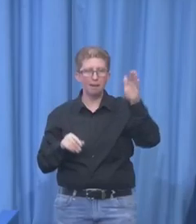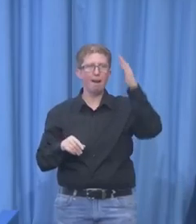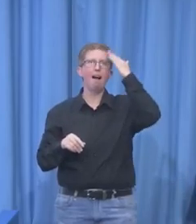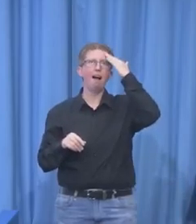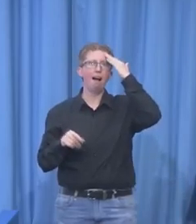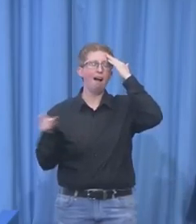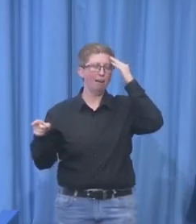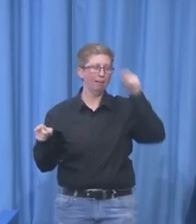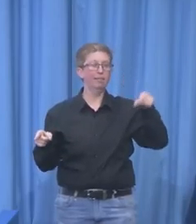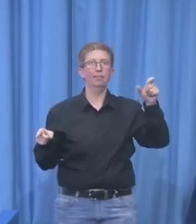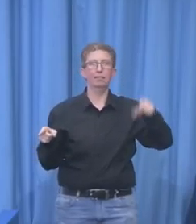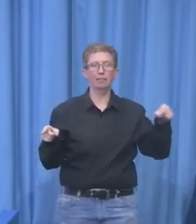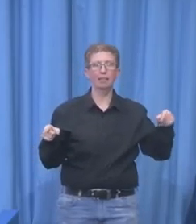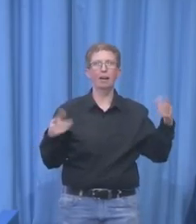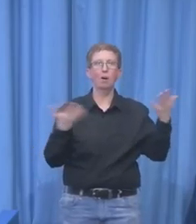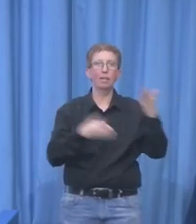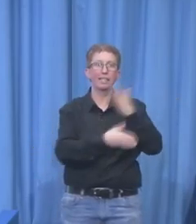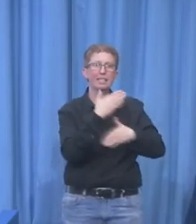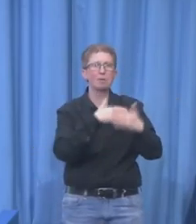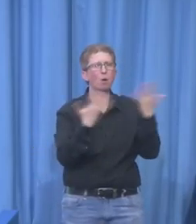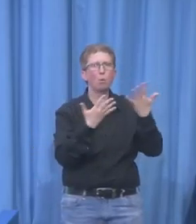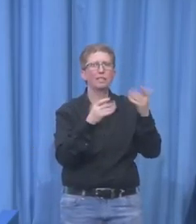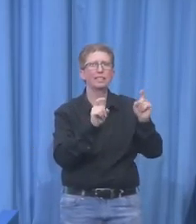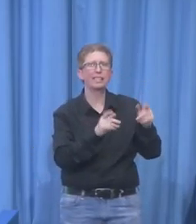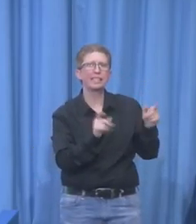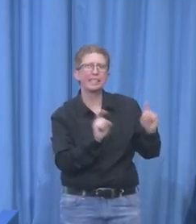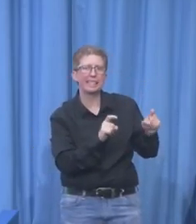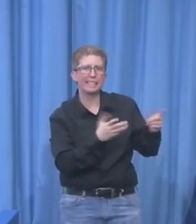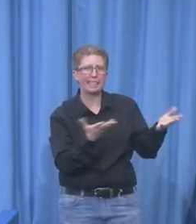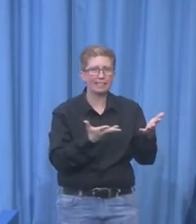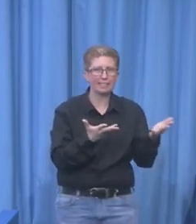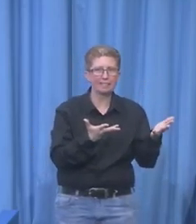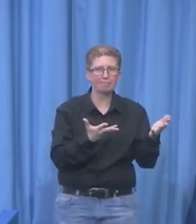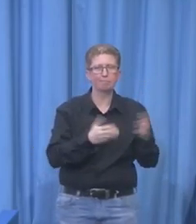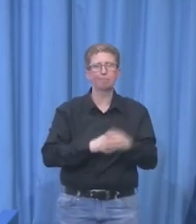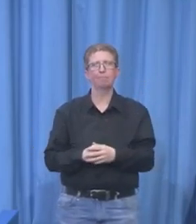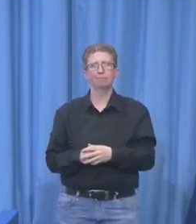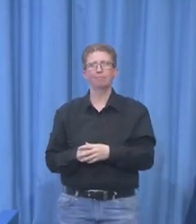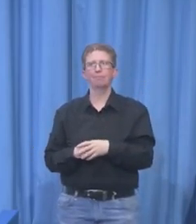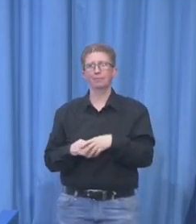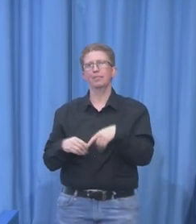the change. So thank you very much, and I hope you enjoyed yourself.